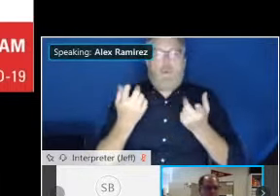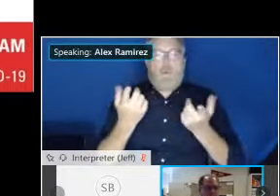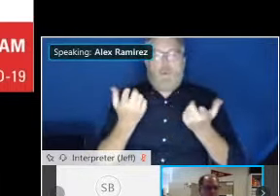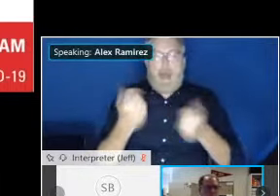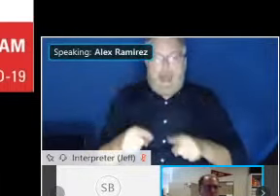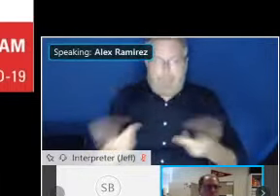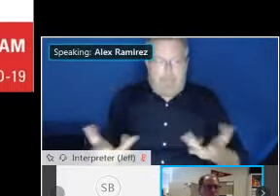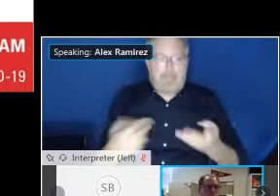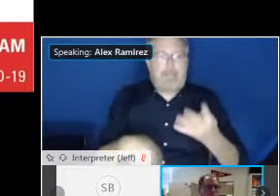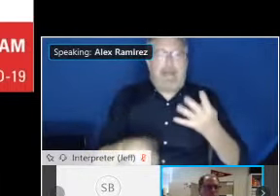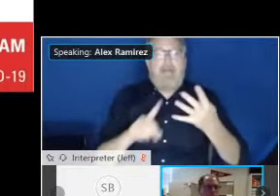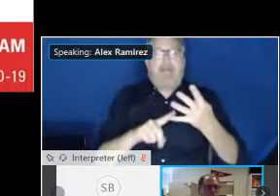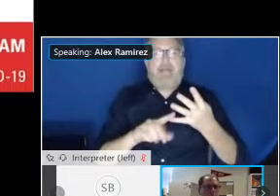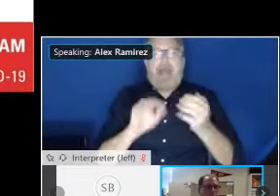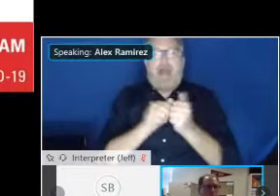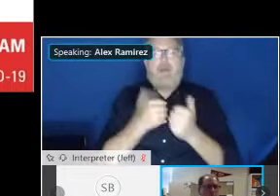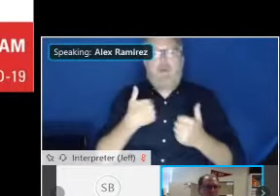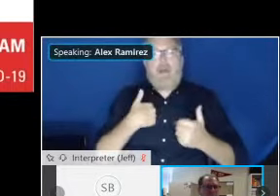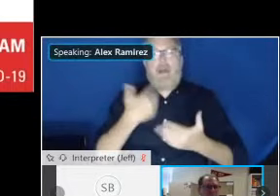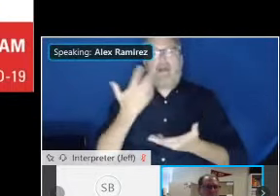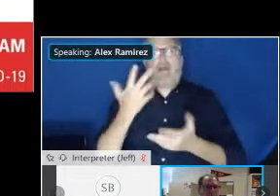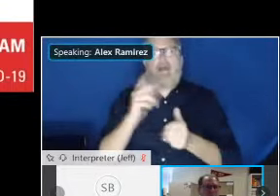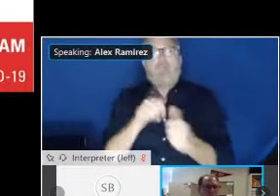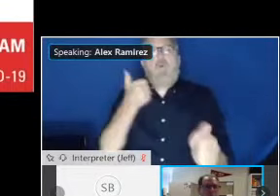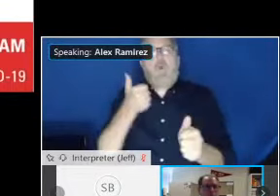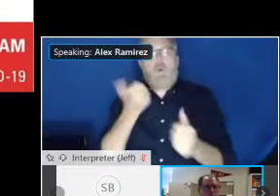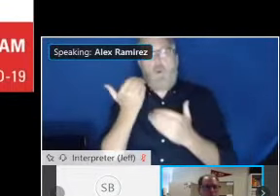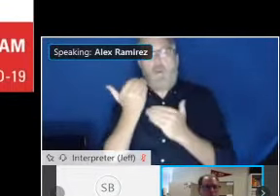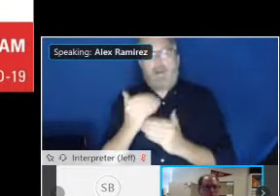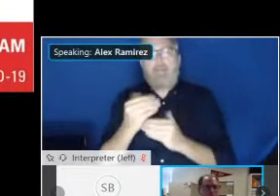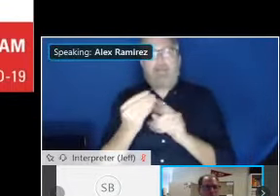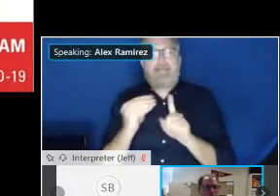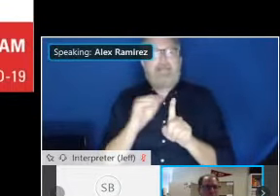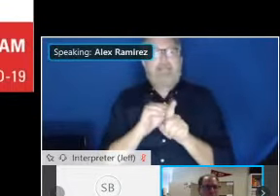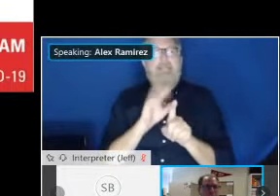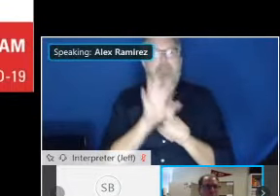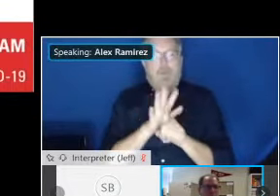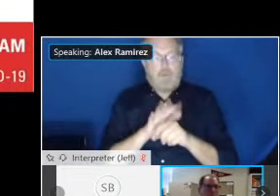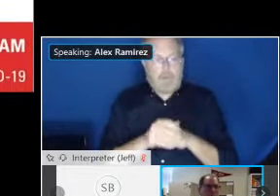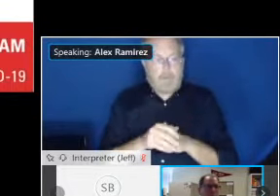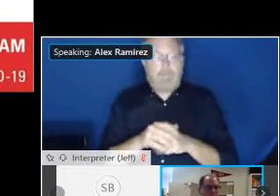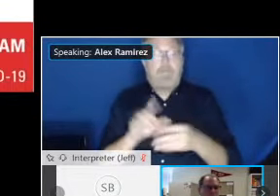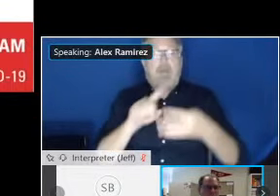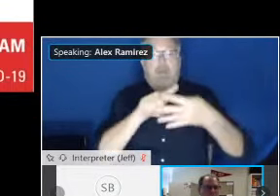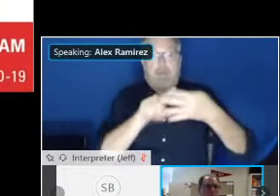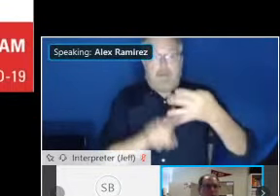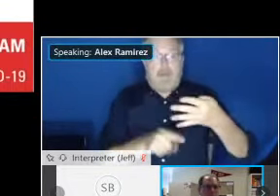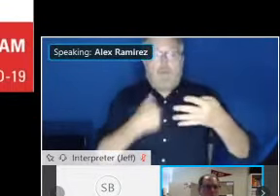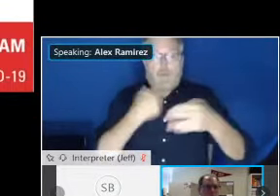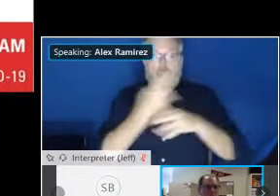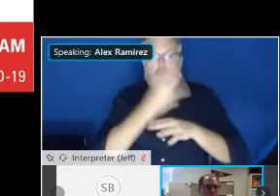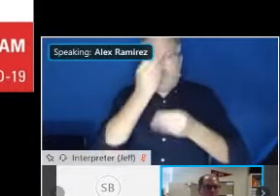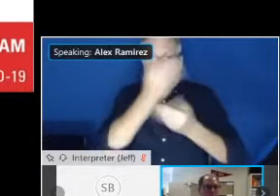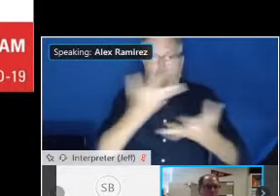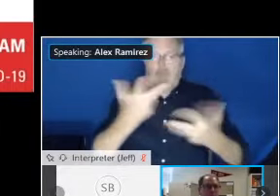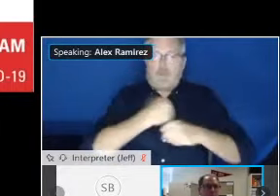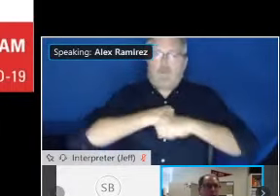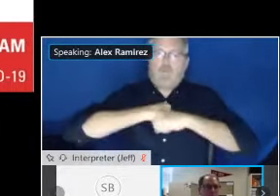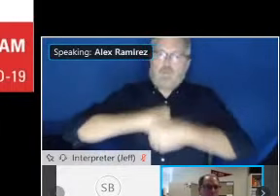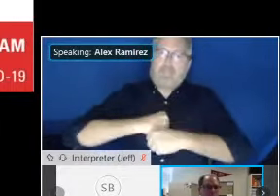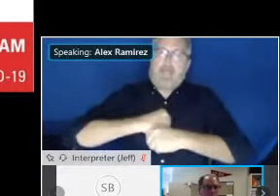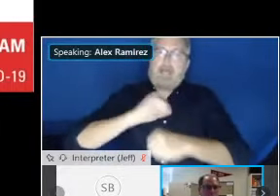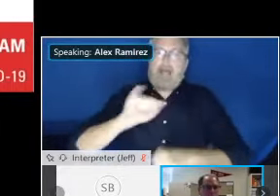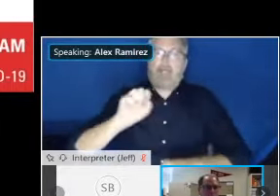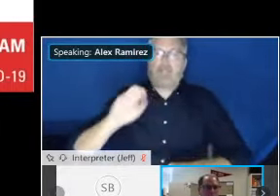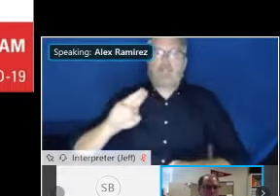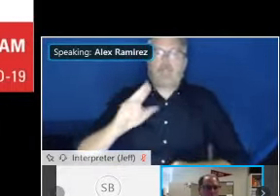mitigate exposure? So I will go through these to put them in the context that we're using this information to help protect Iowa State